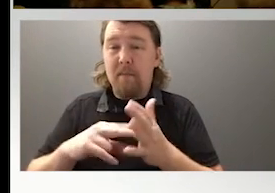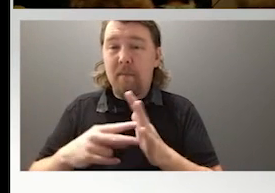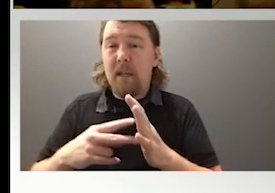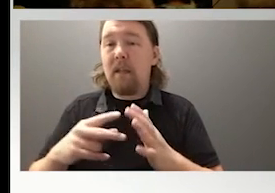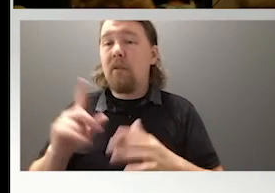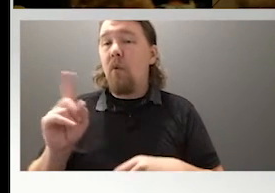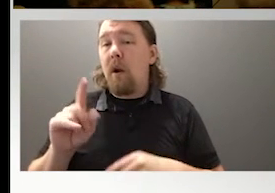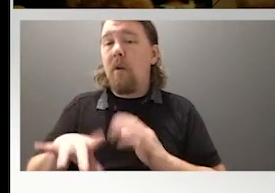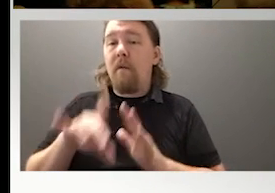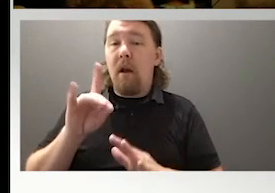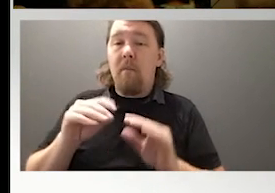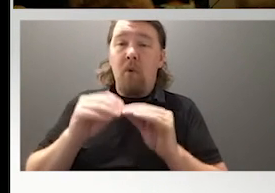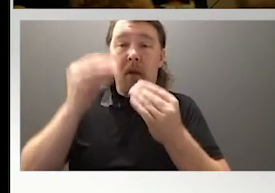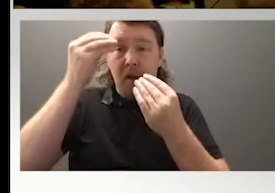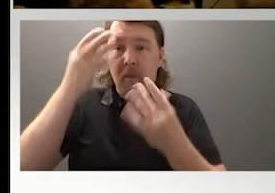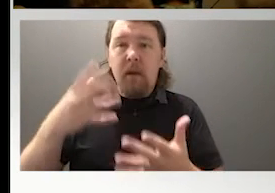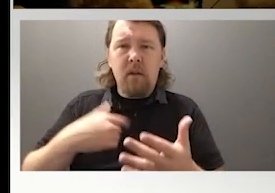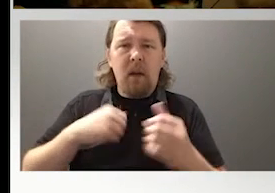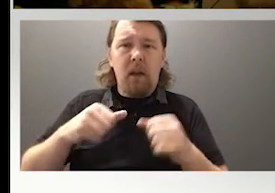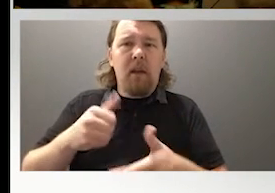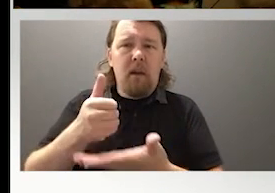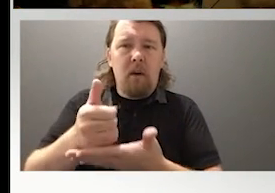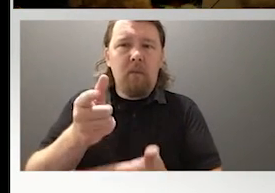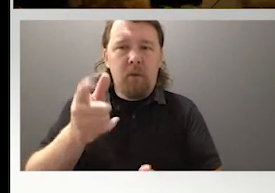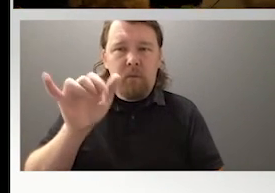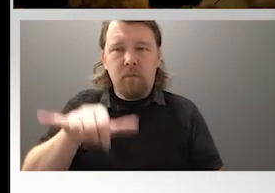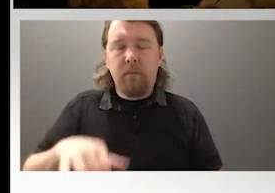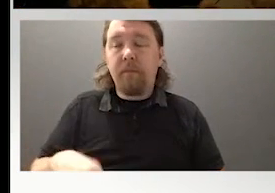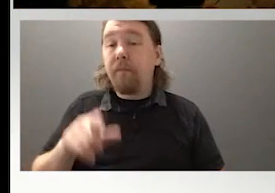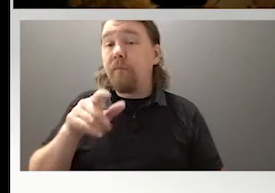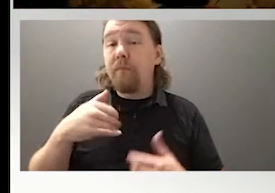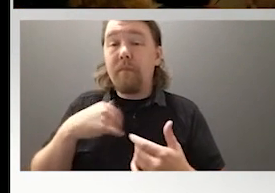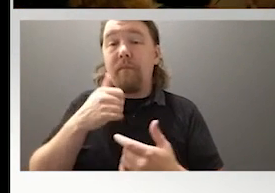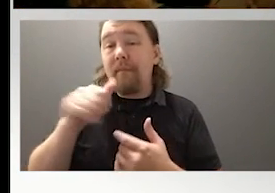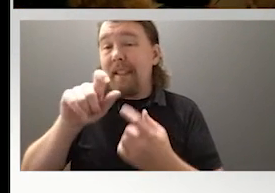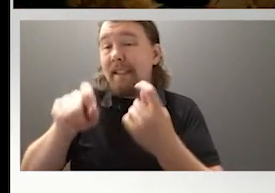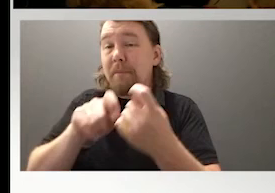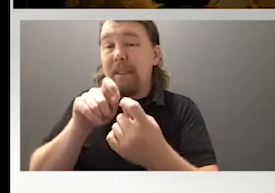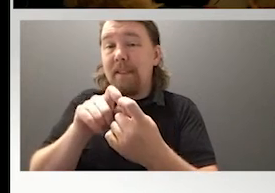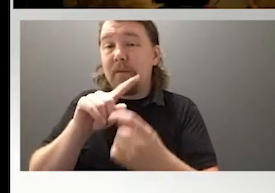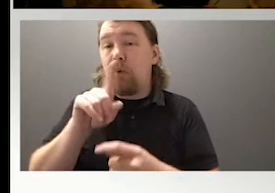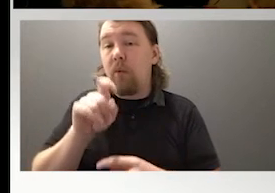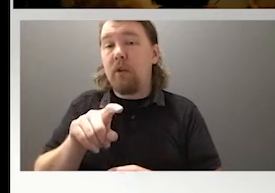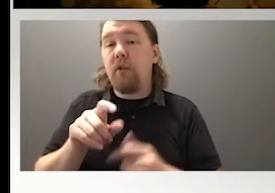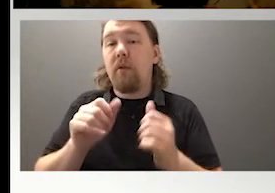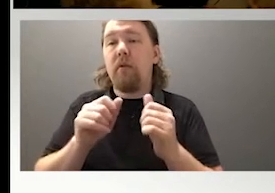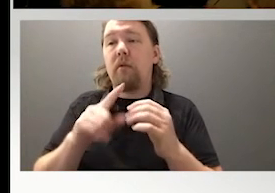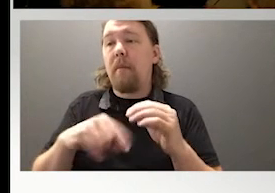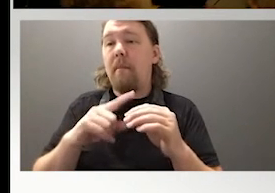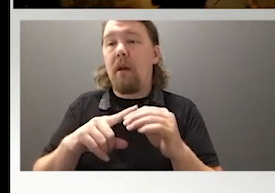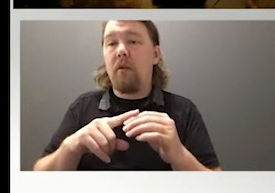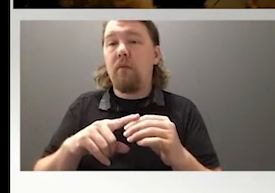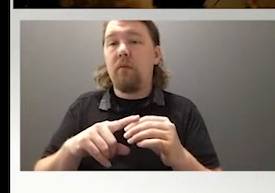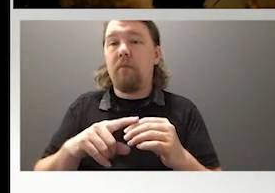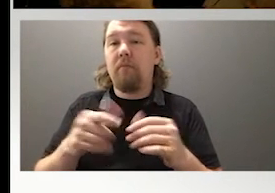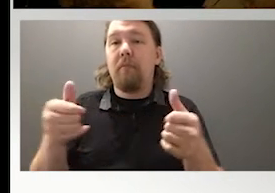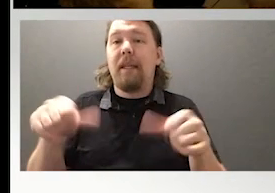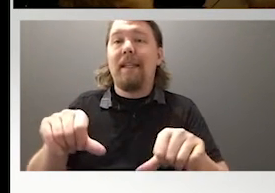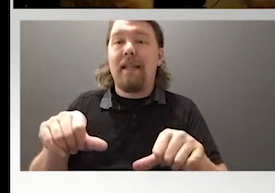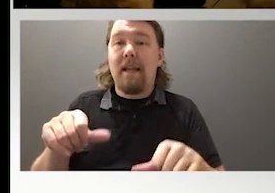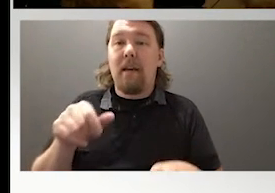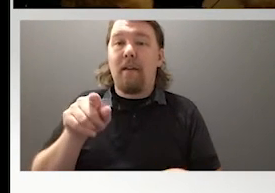find out more information about it. And if you have any specific questions about, having been denied